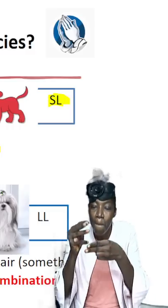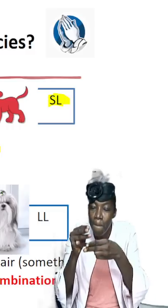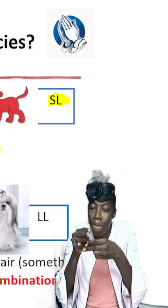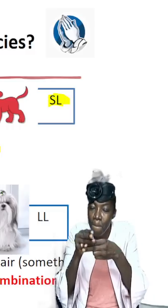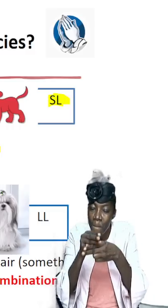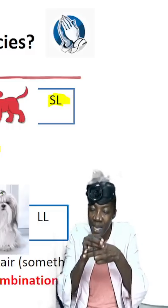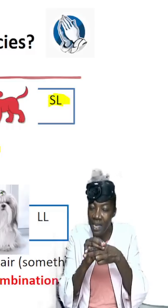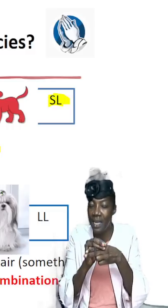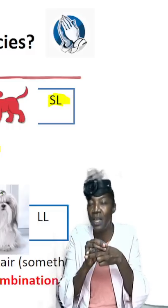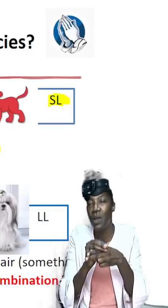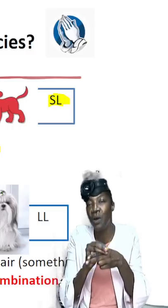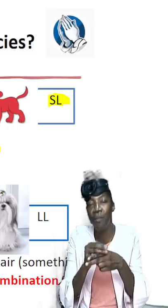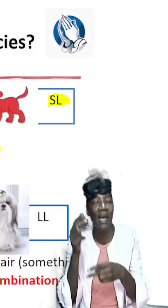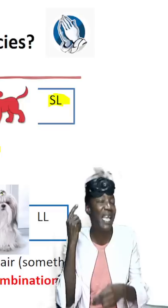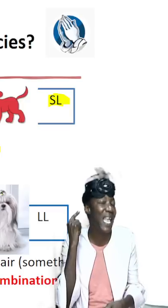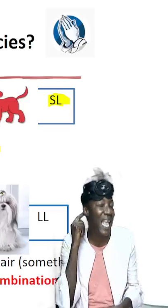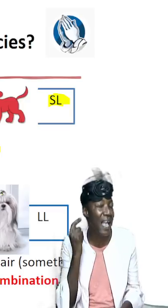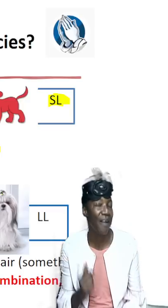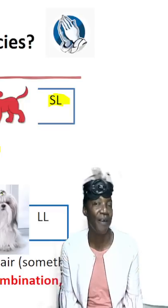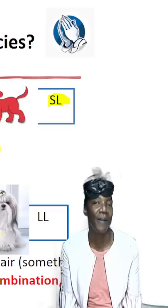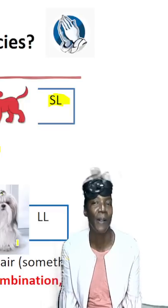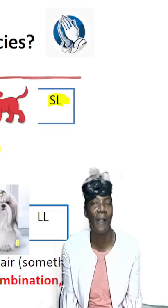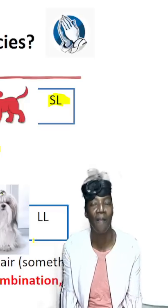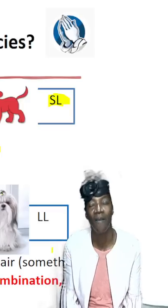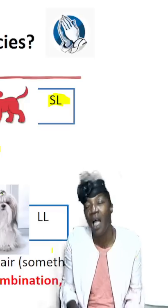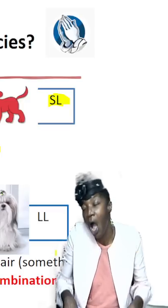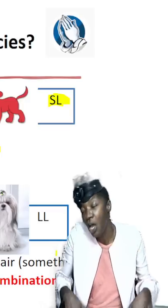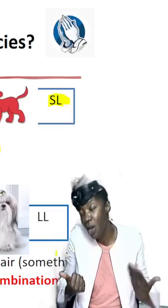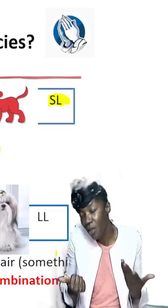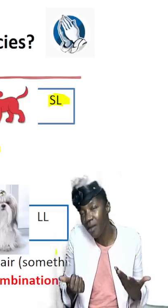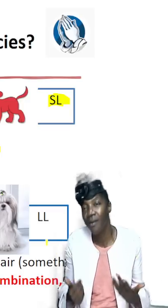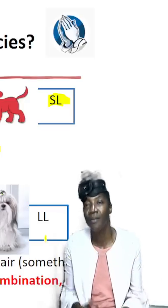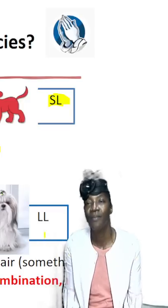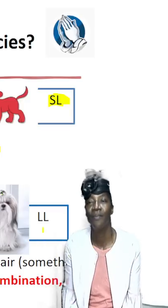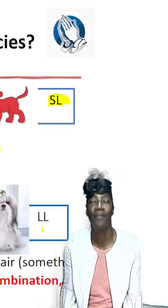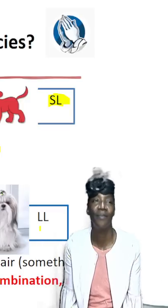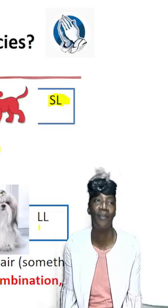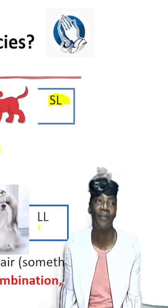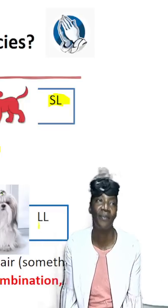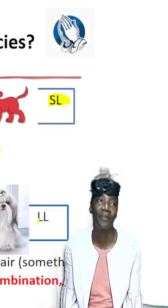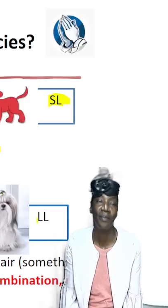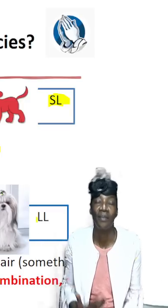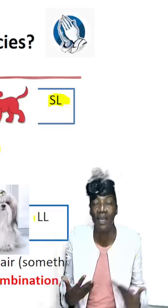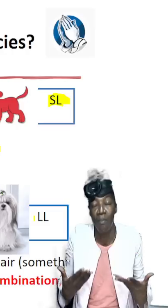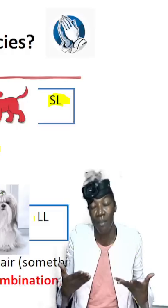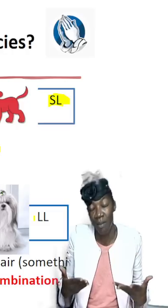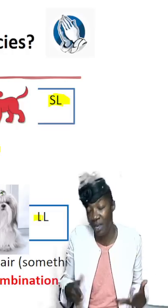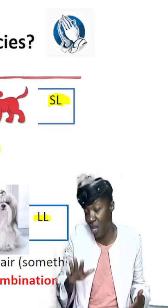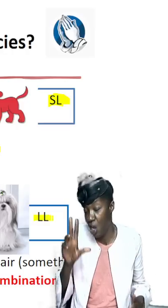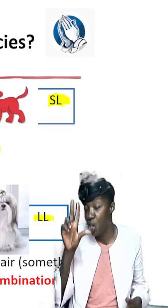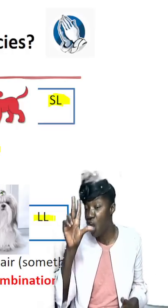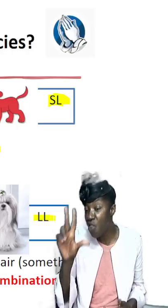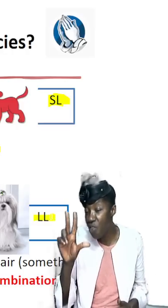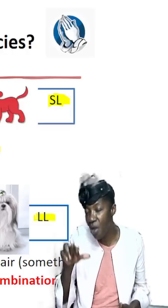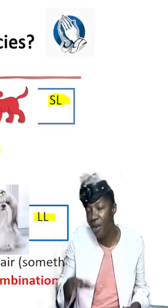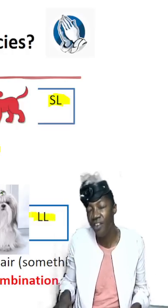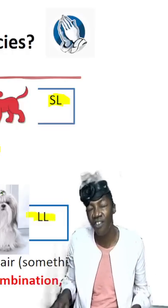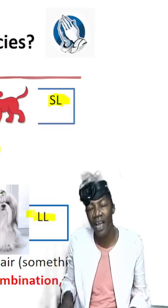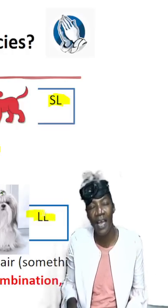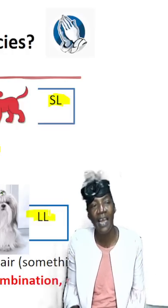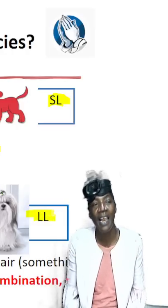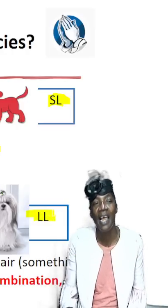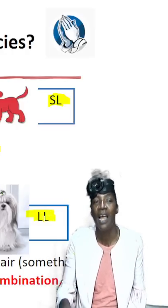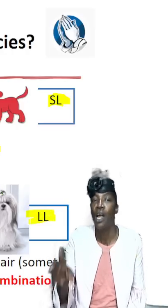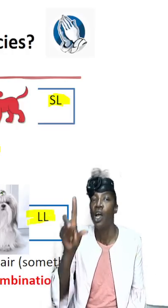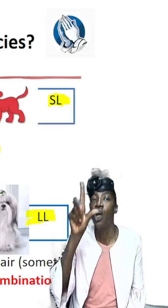hair. But then there's another combination. They could have the third child, and this child have two